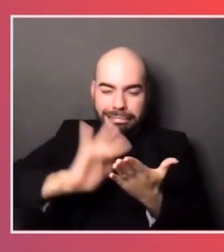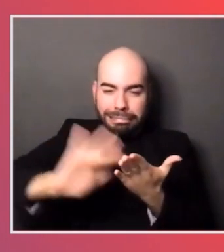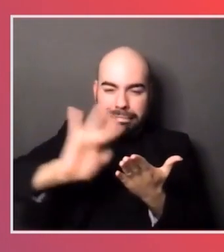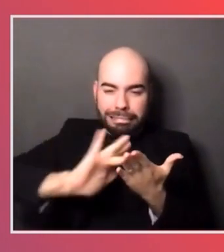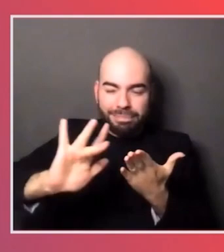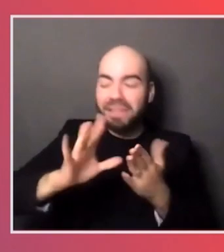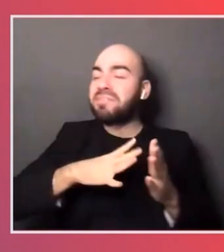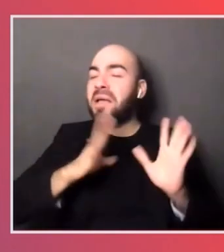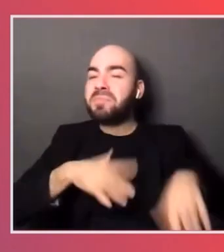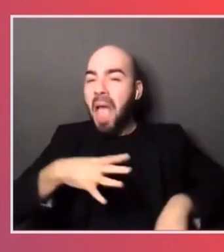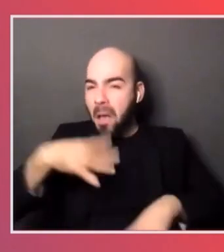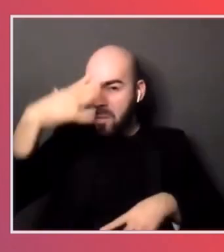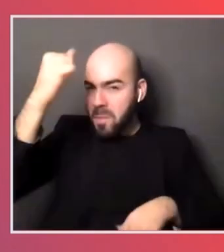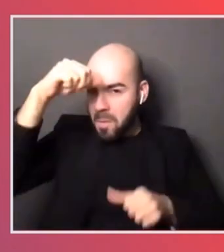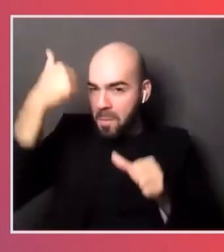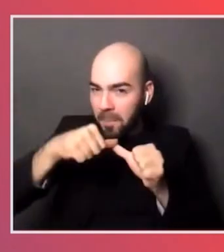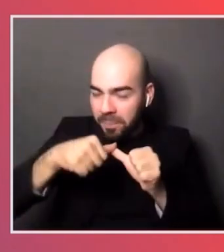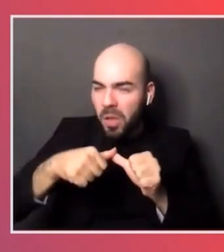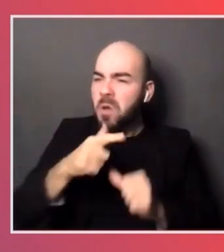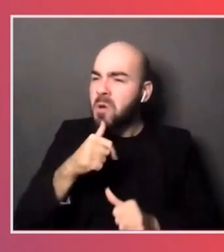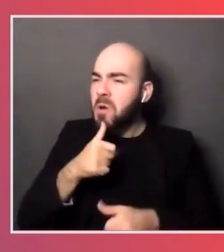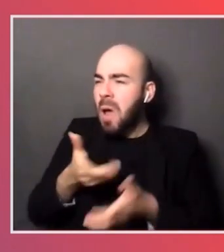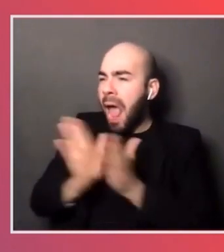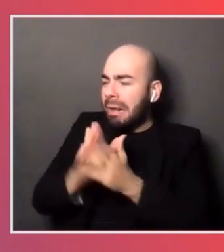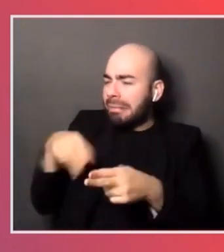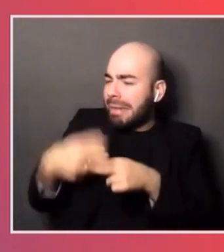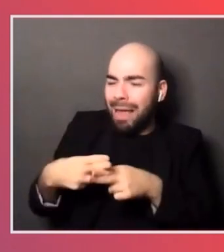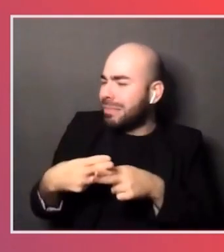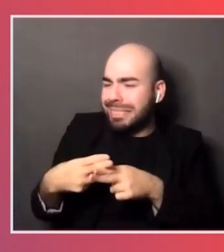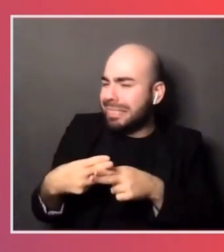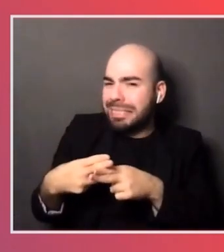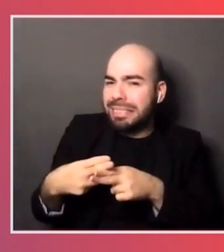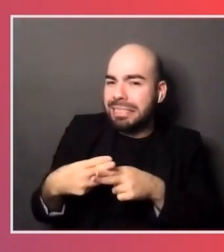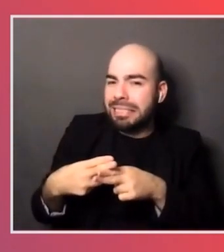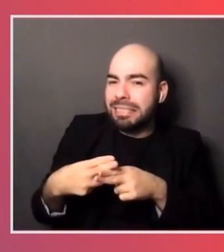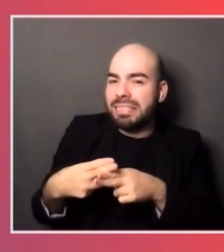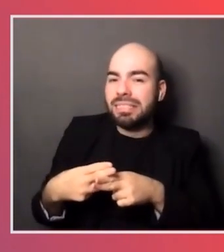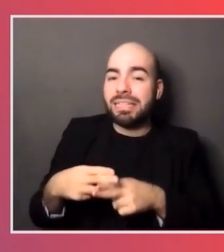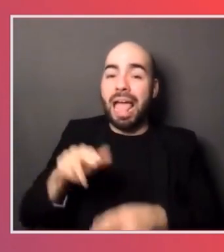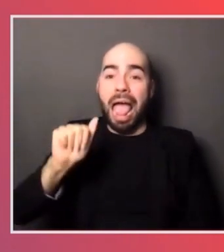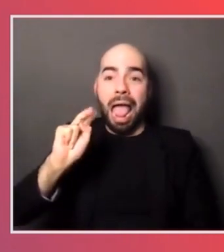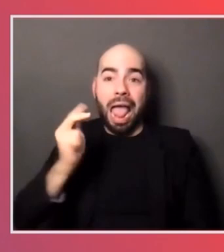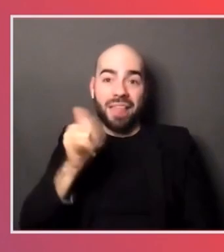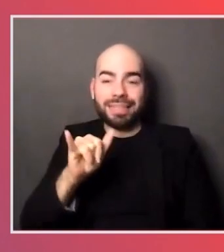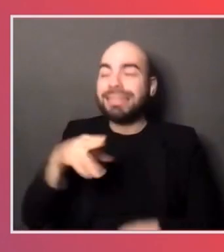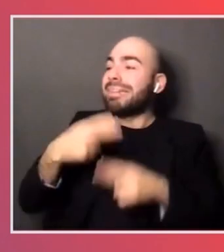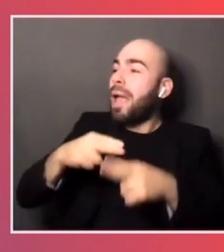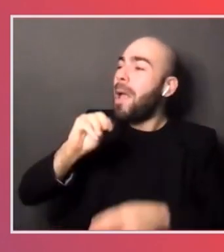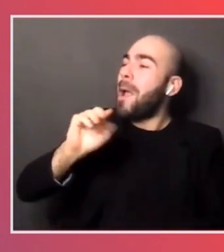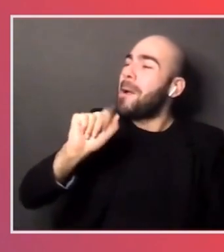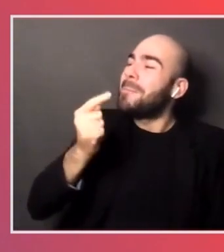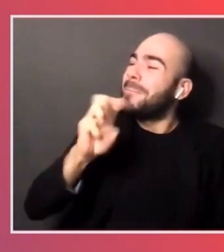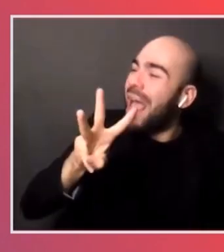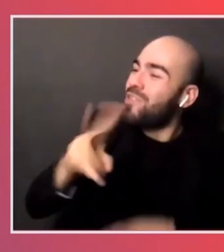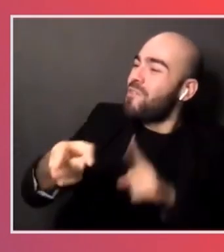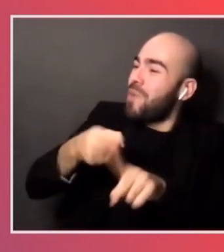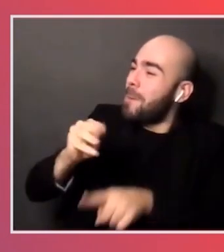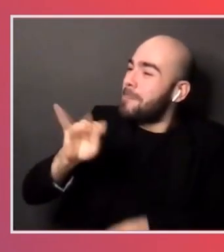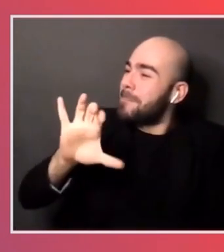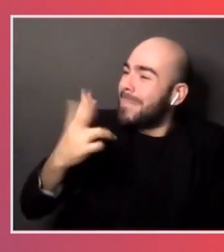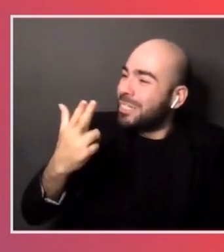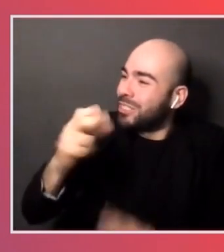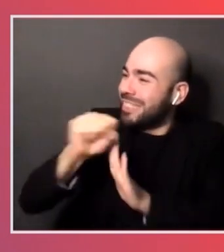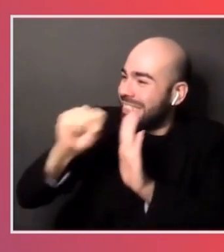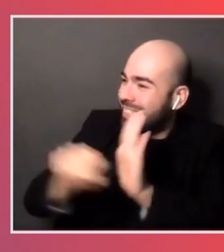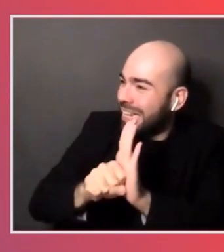but I can't. Matthew from Michigan wants to know. Matthew from Michigan wanted to know. Is this the one about Rush? Yes.